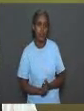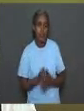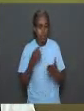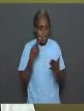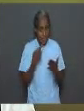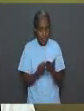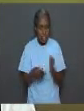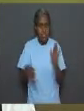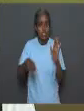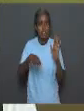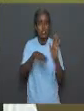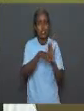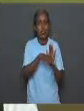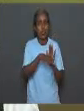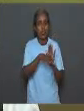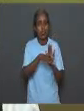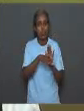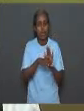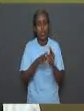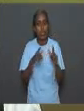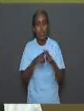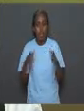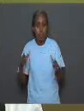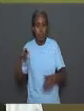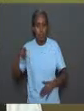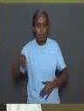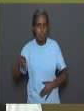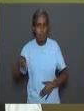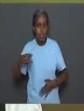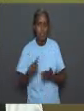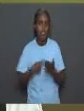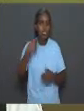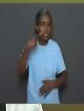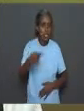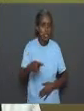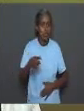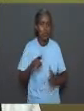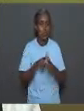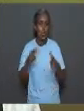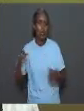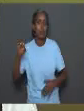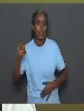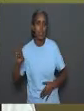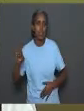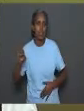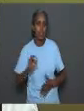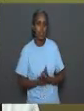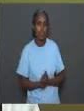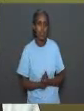This is denoted by a capital P next to a capital E